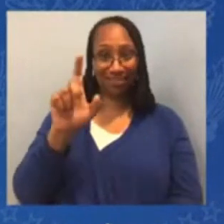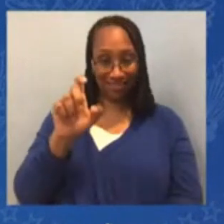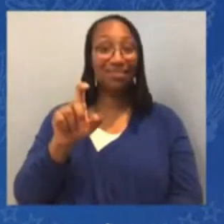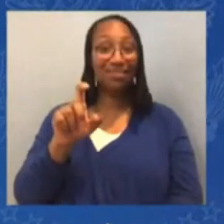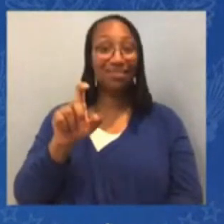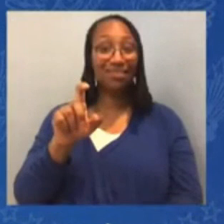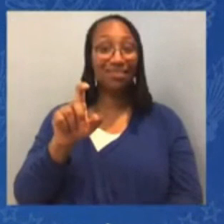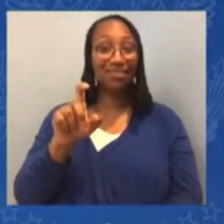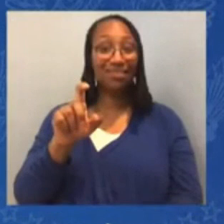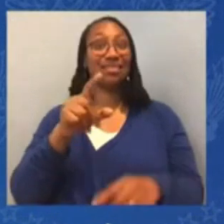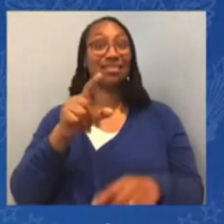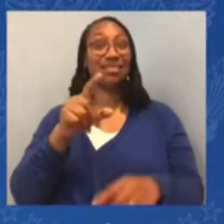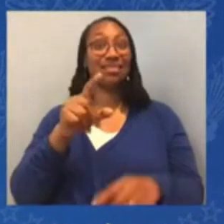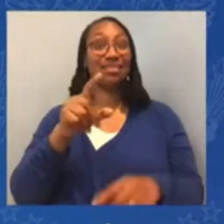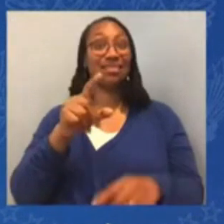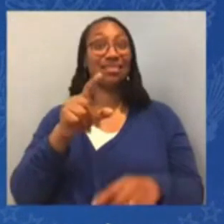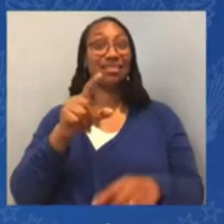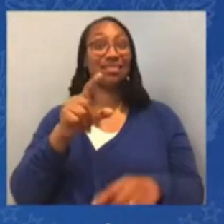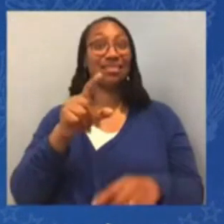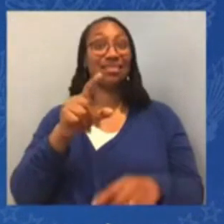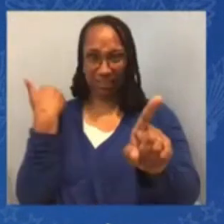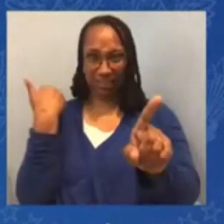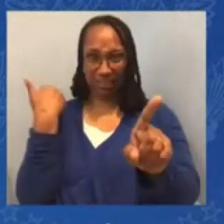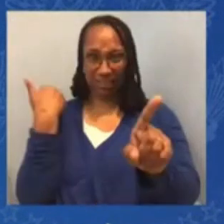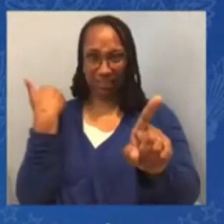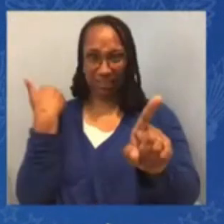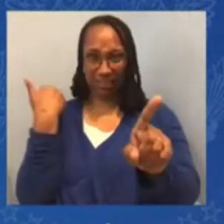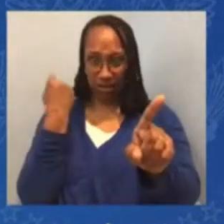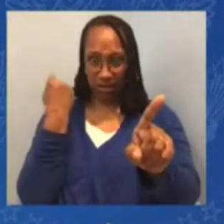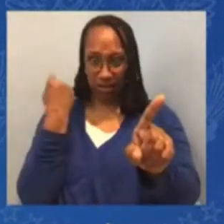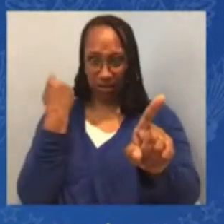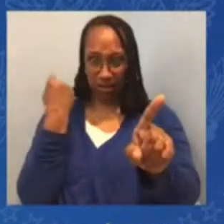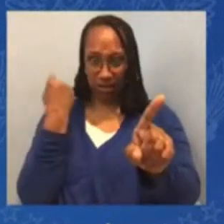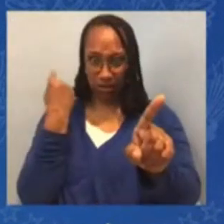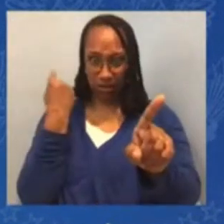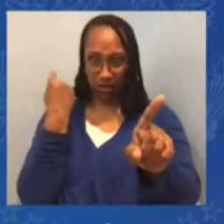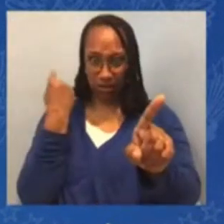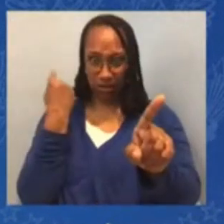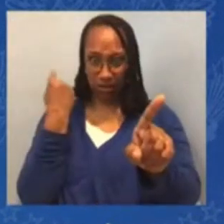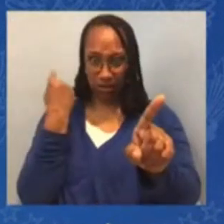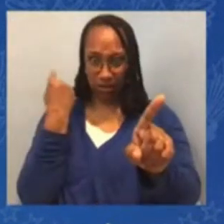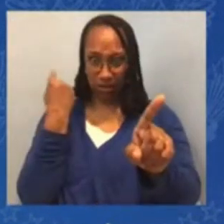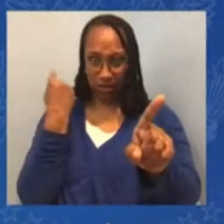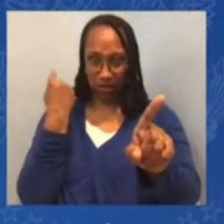off, right? They'd seen it before. A mass shooting happens, followed by